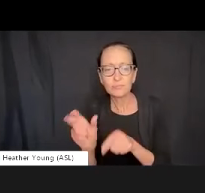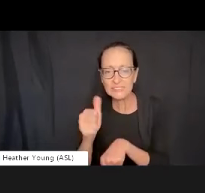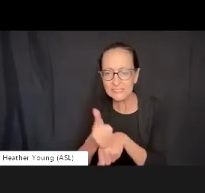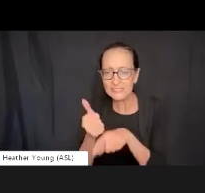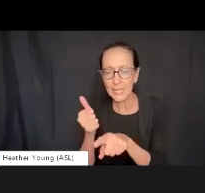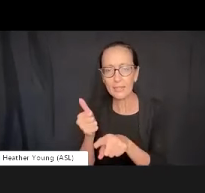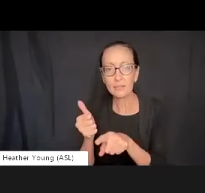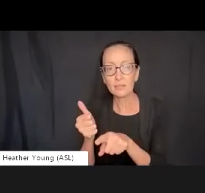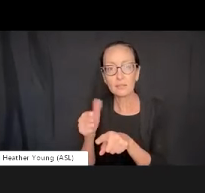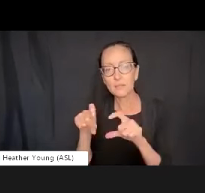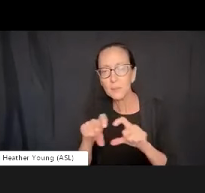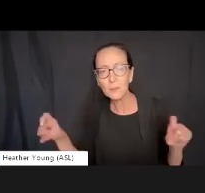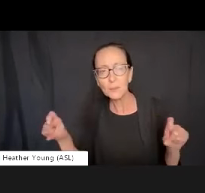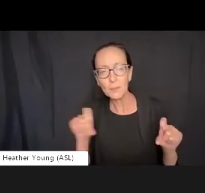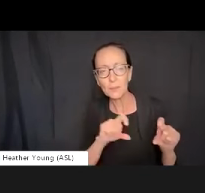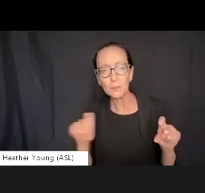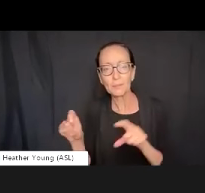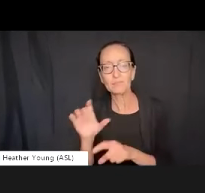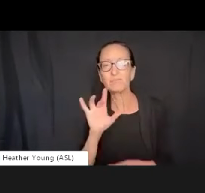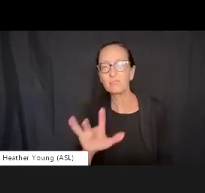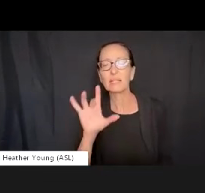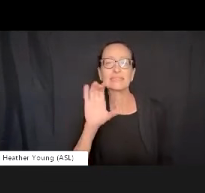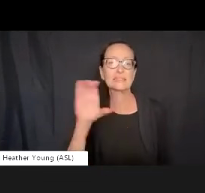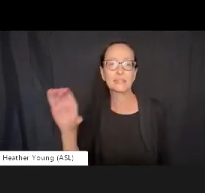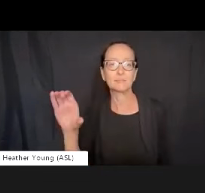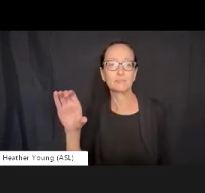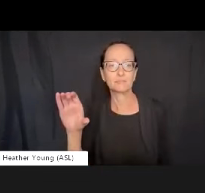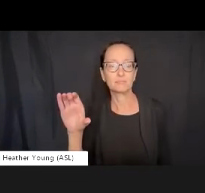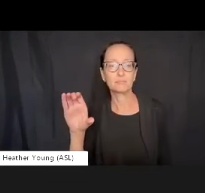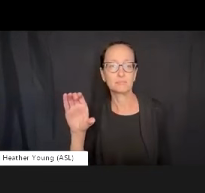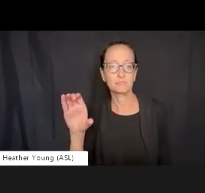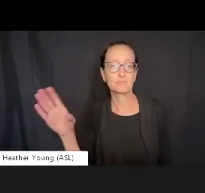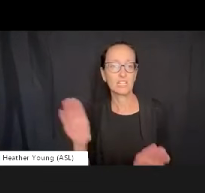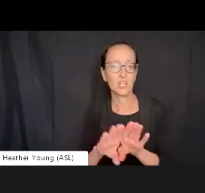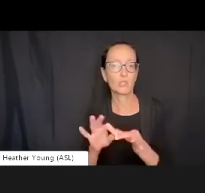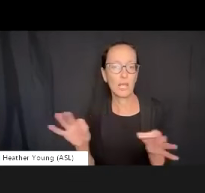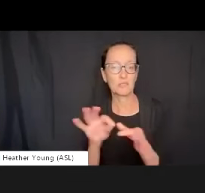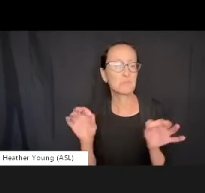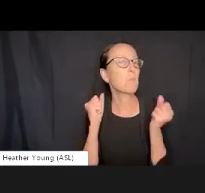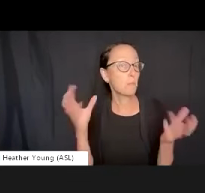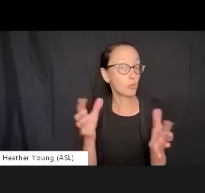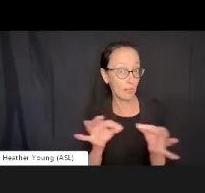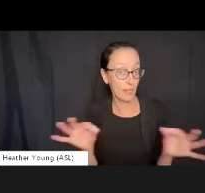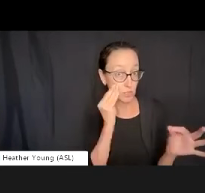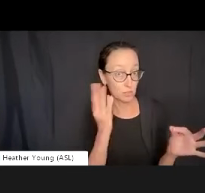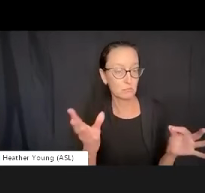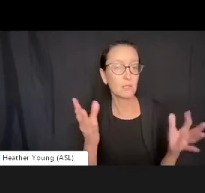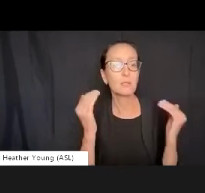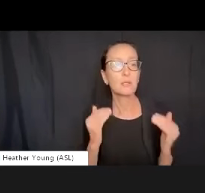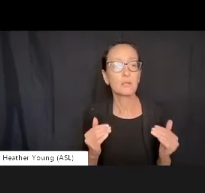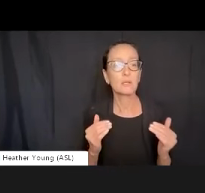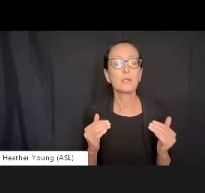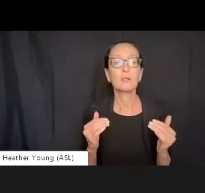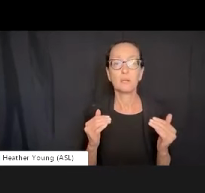and turn on closed captions. This is available in multiple languages. After being posted to our website,